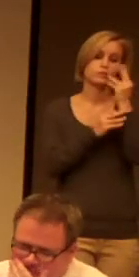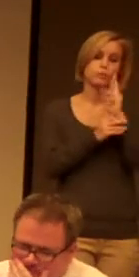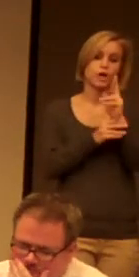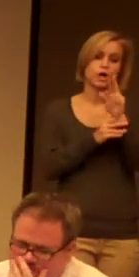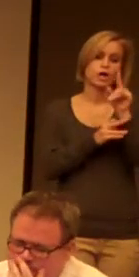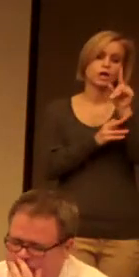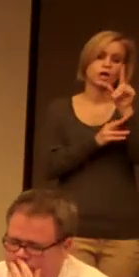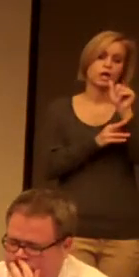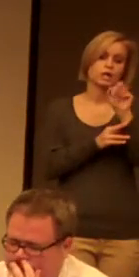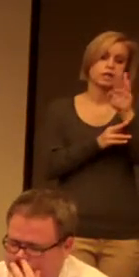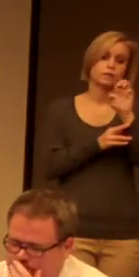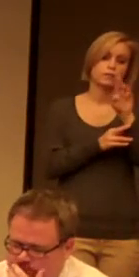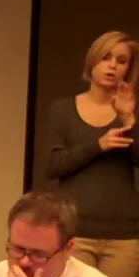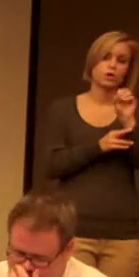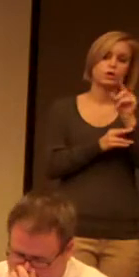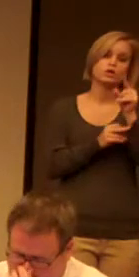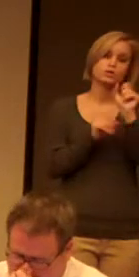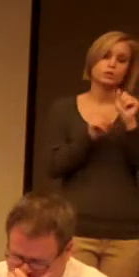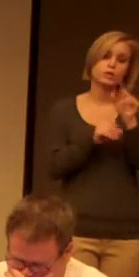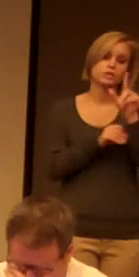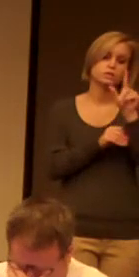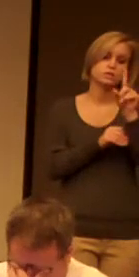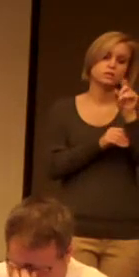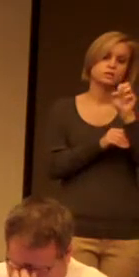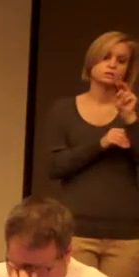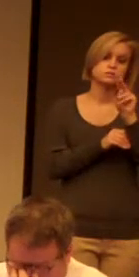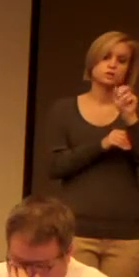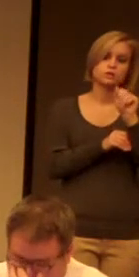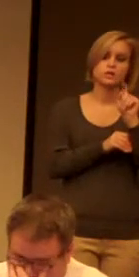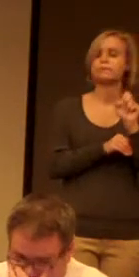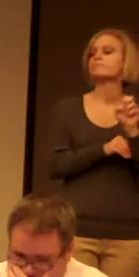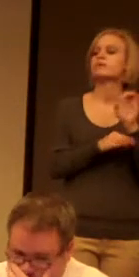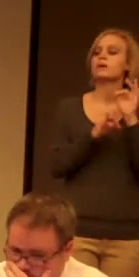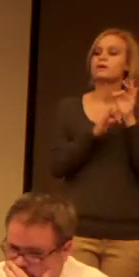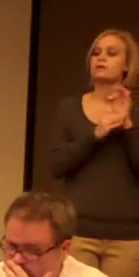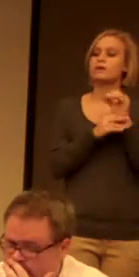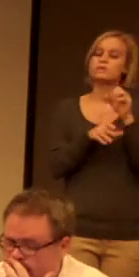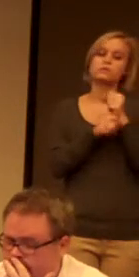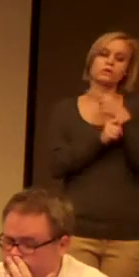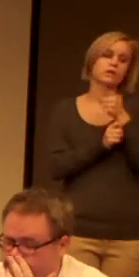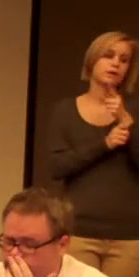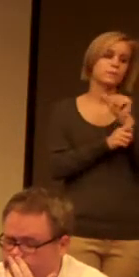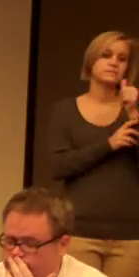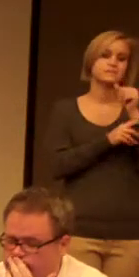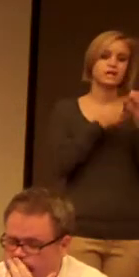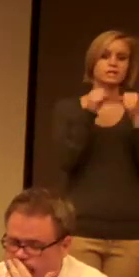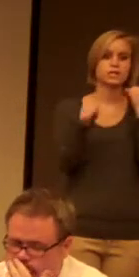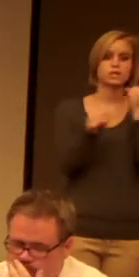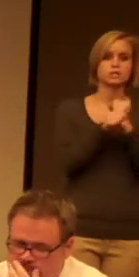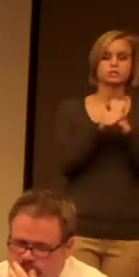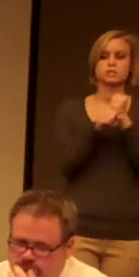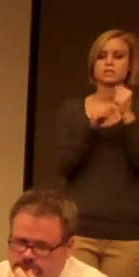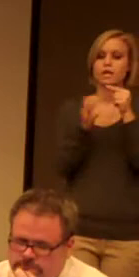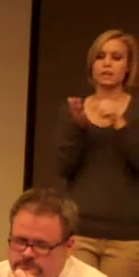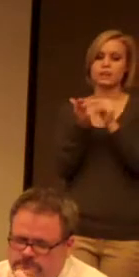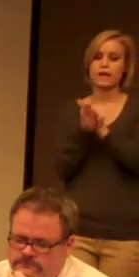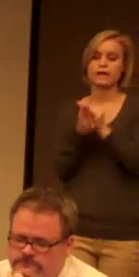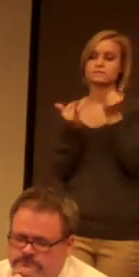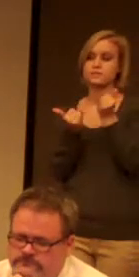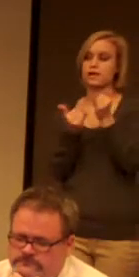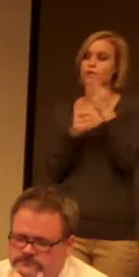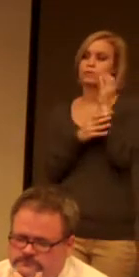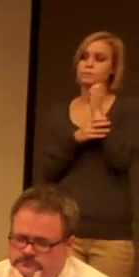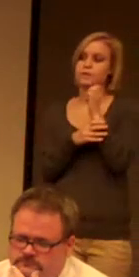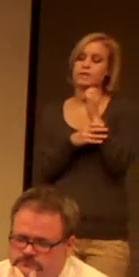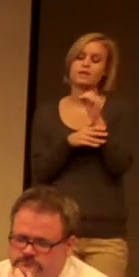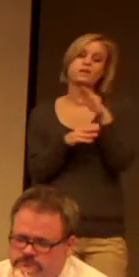could donate to it. If you were a business owner, you couldn't. They wouldn't take the money. It took them 10 years. That today to replicate would